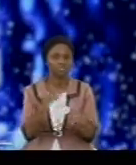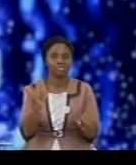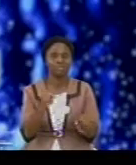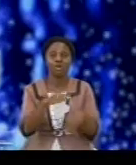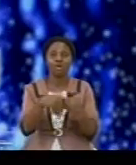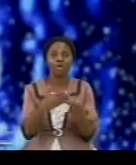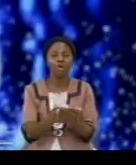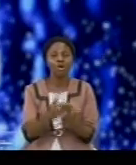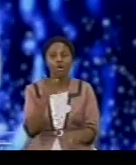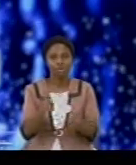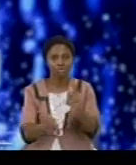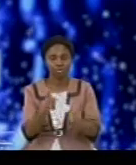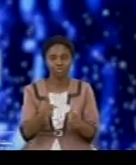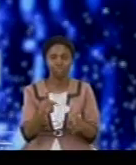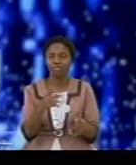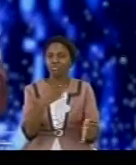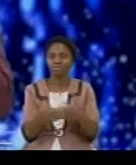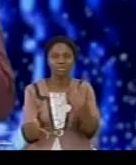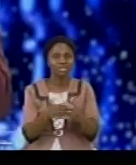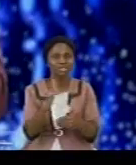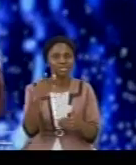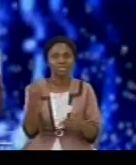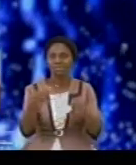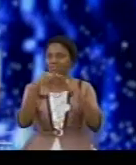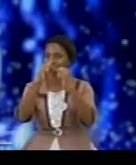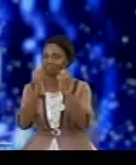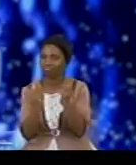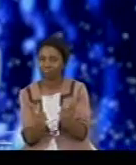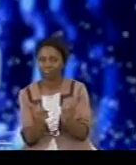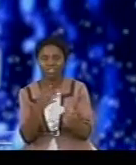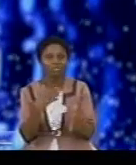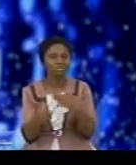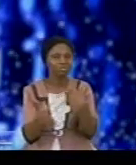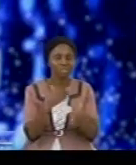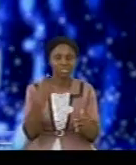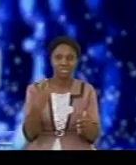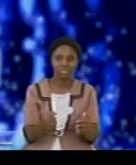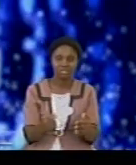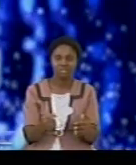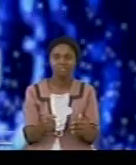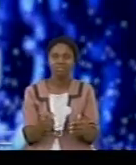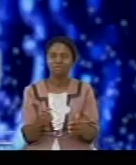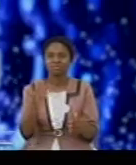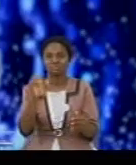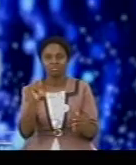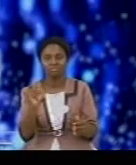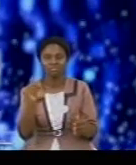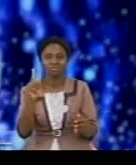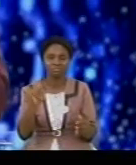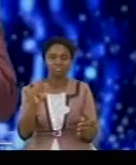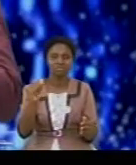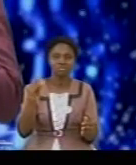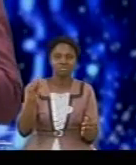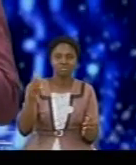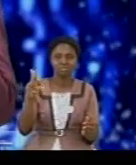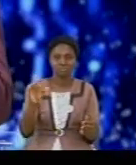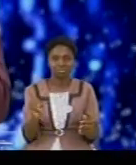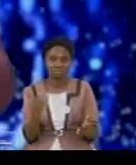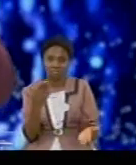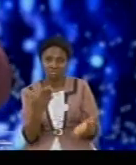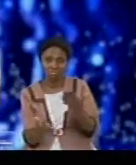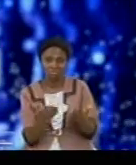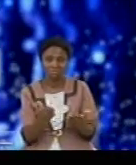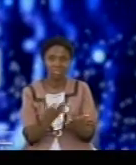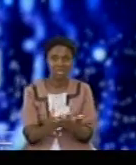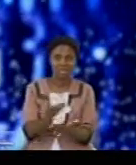matter the background, all men no matter the status, whether rich, whether poor, whether tall, whether short, whether